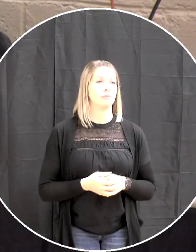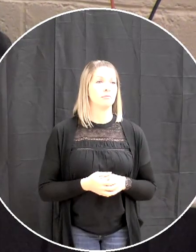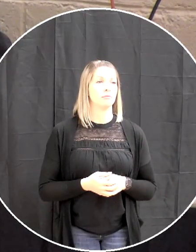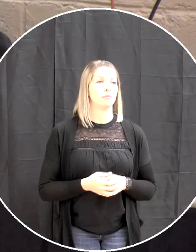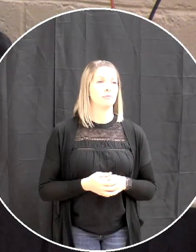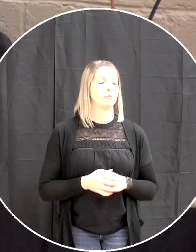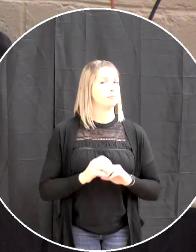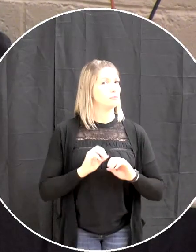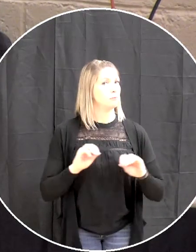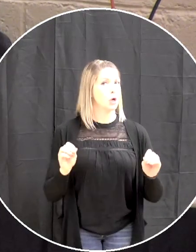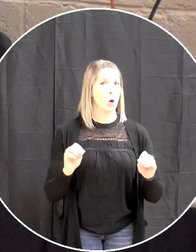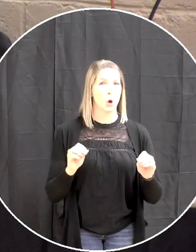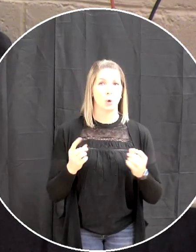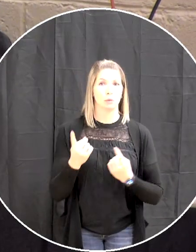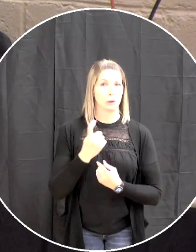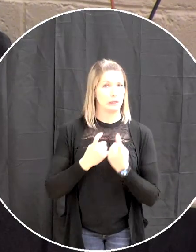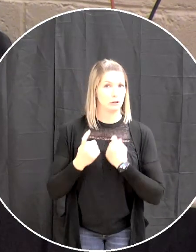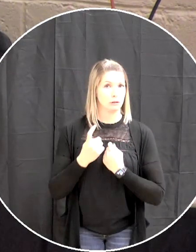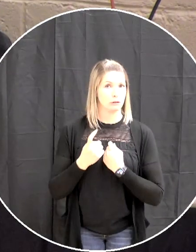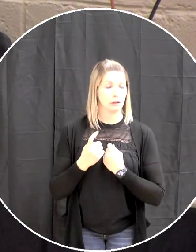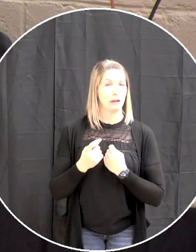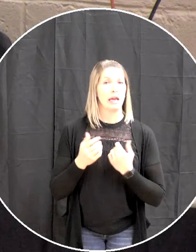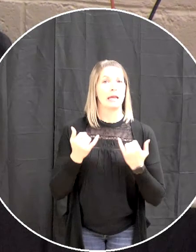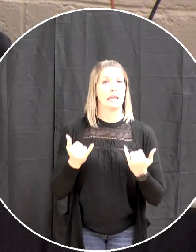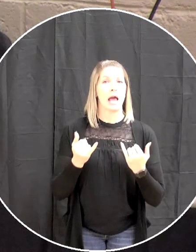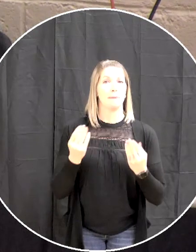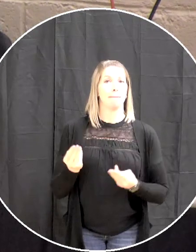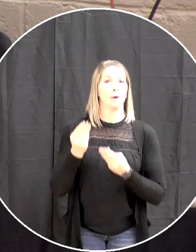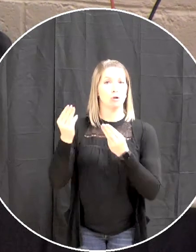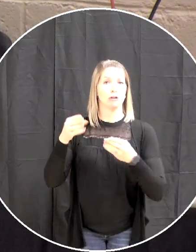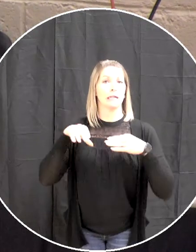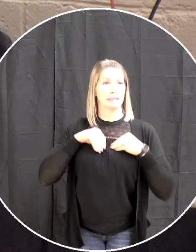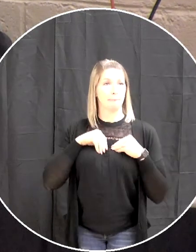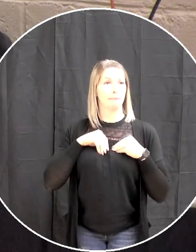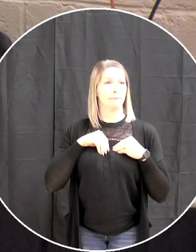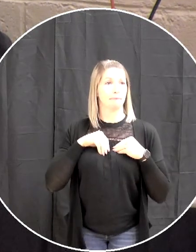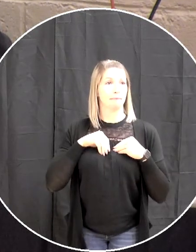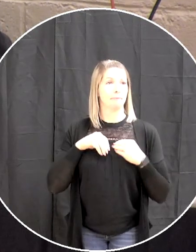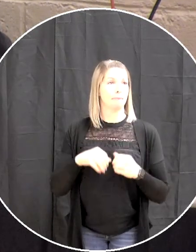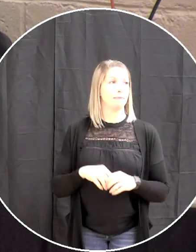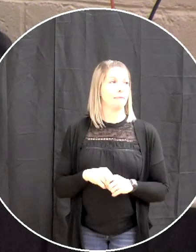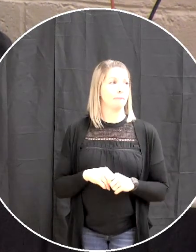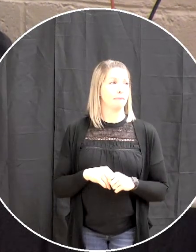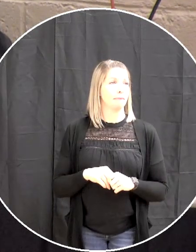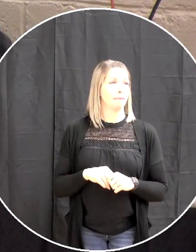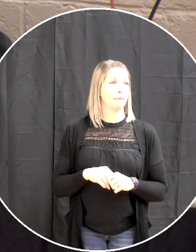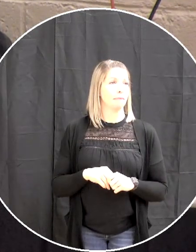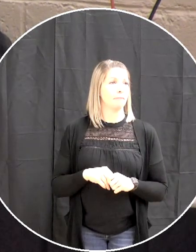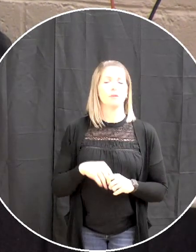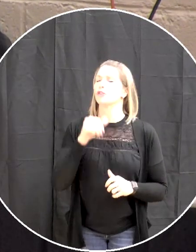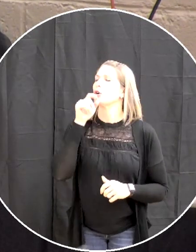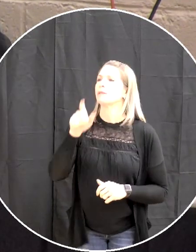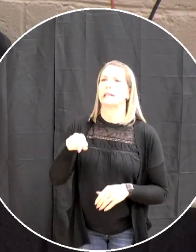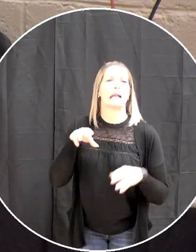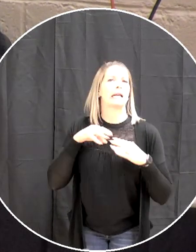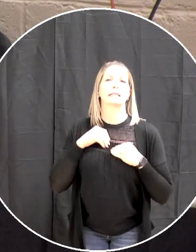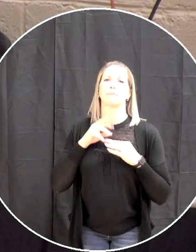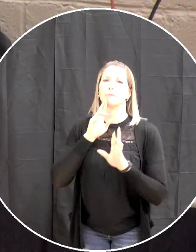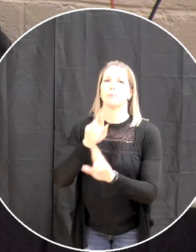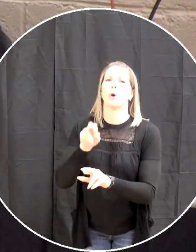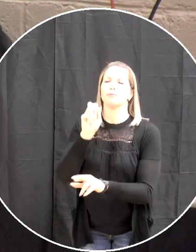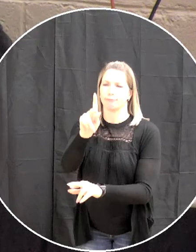Hearing none, can I get a motion to accept it? Don't need it. All right, so we won't.